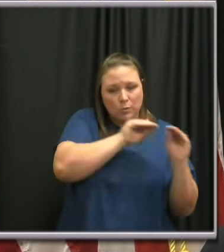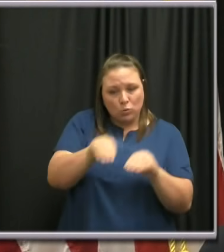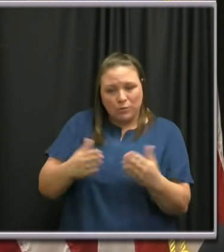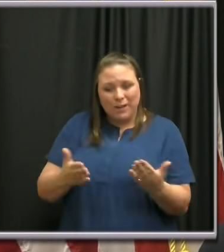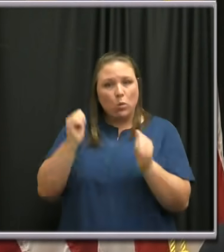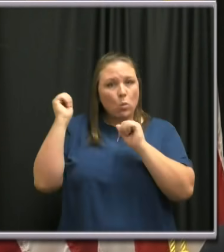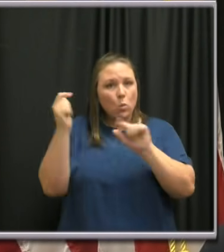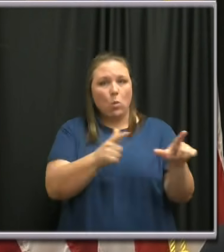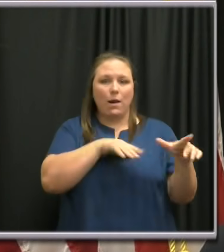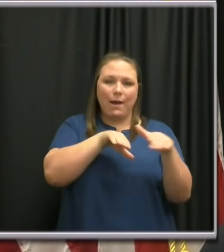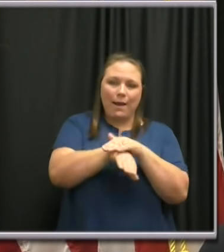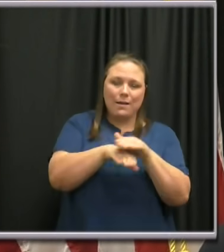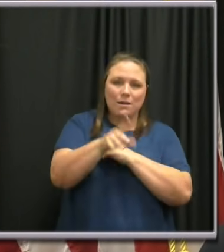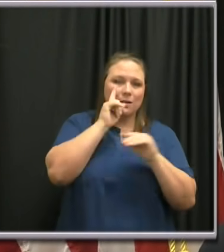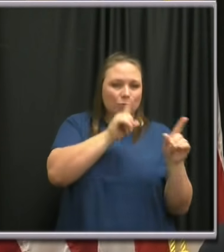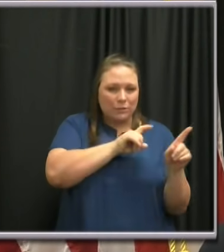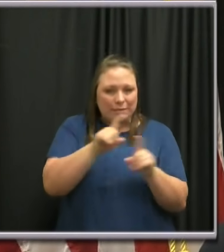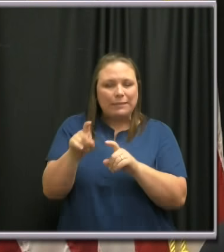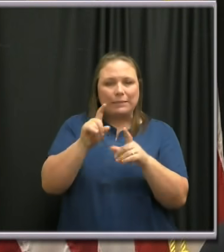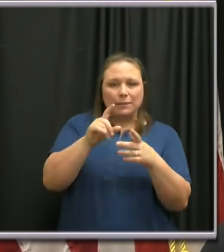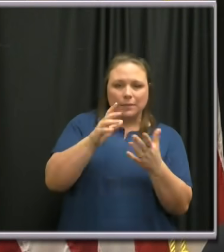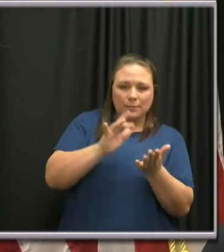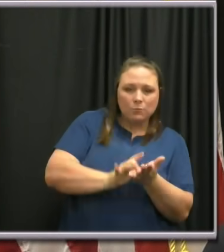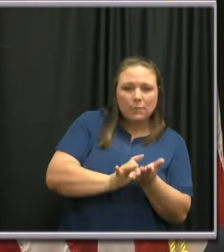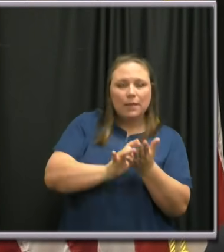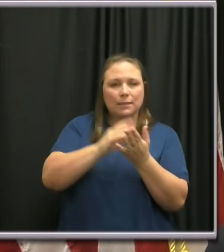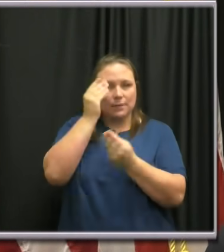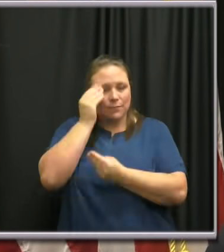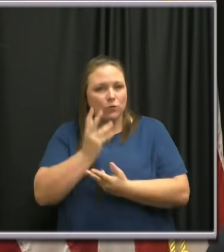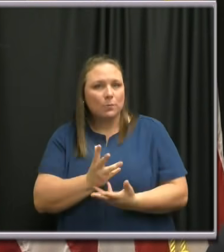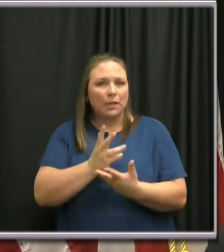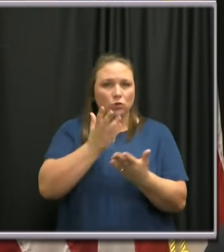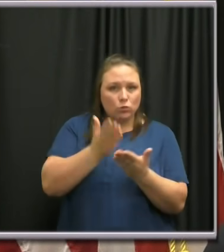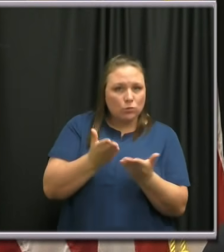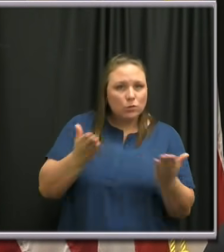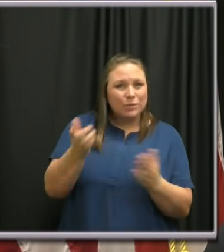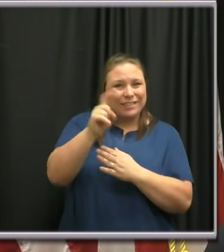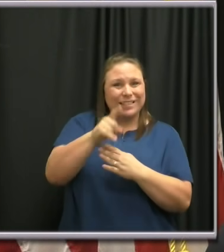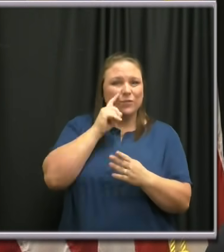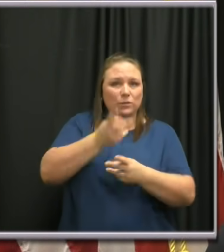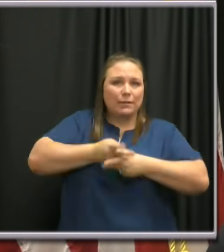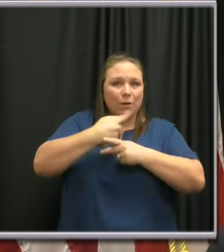have access to testing and treatment and to the information and resources we need to